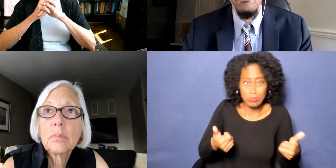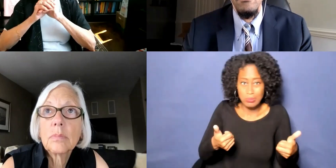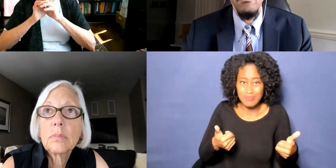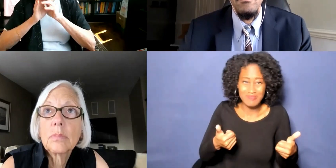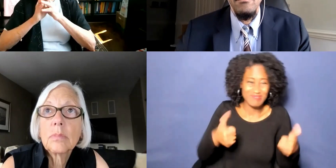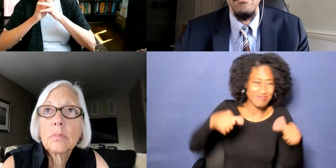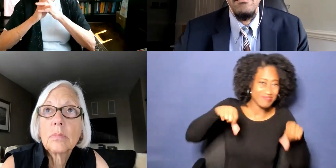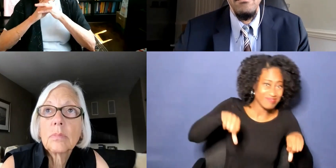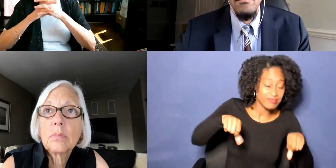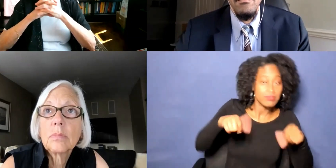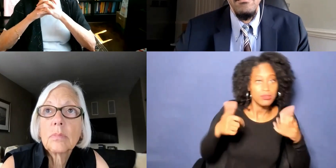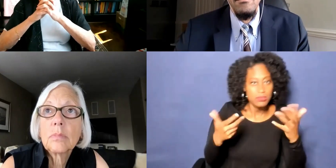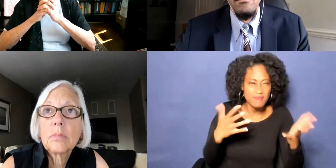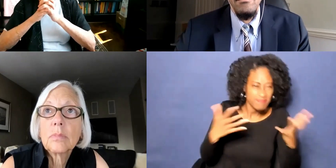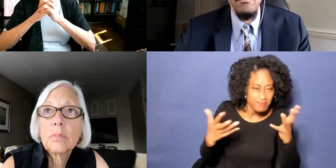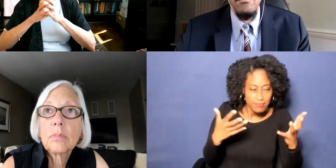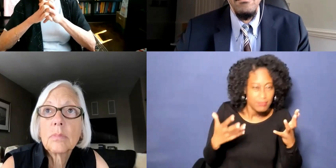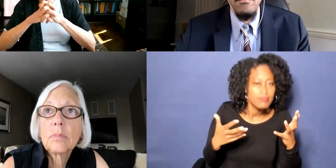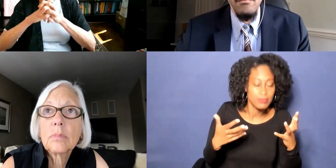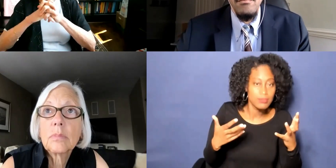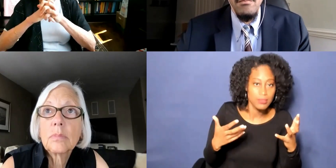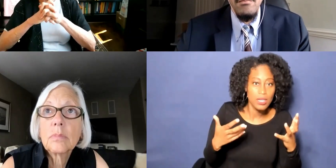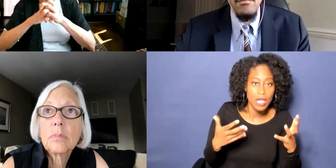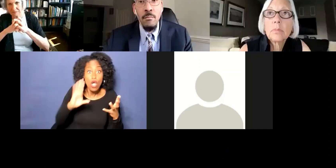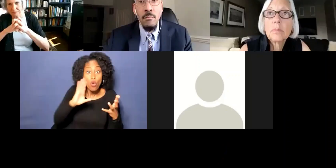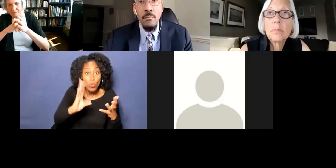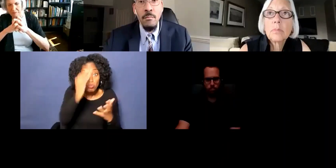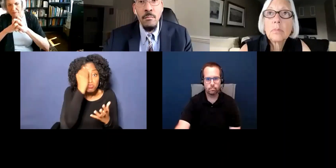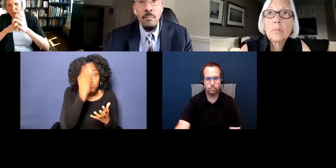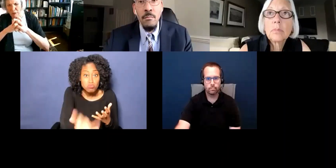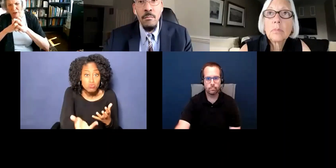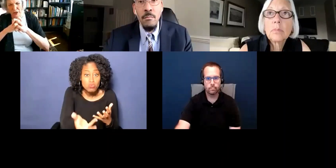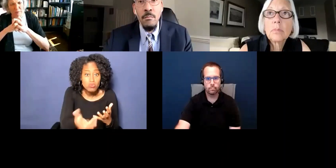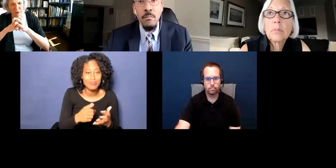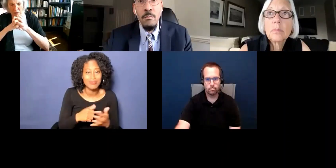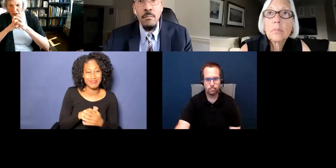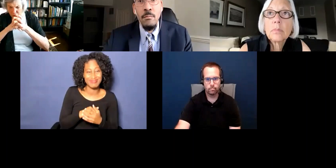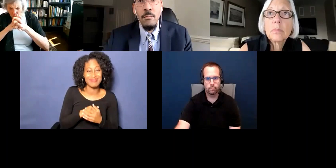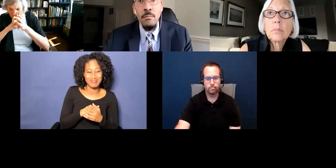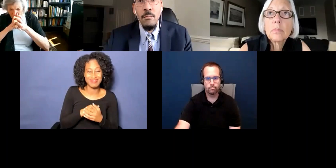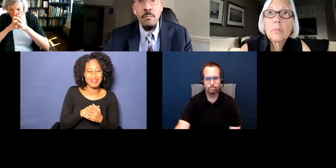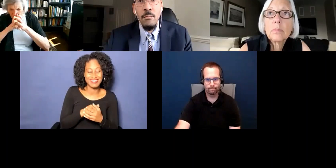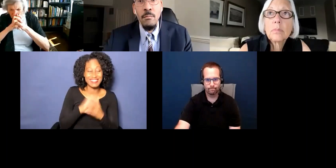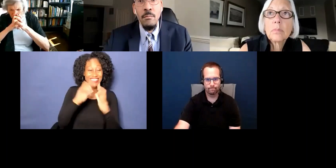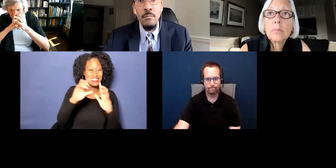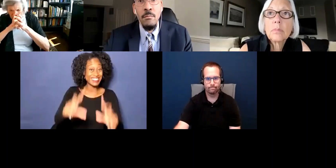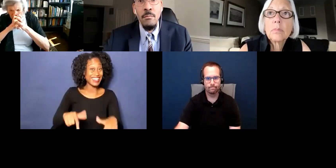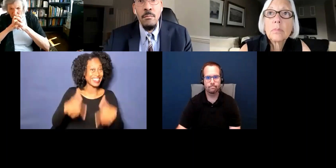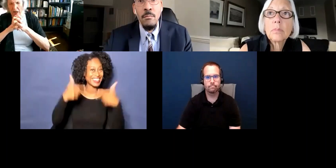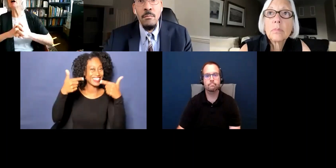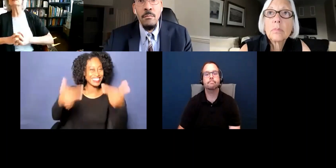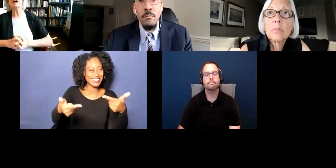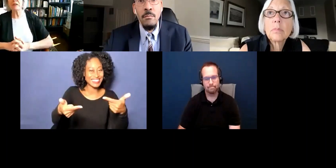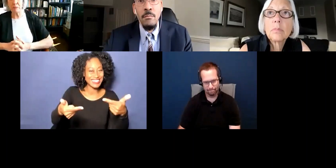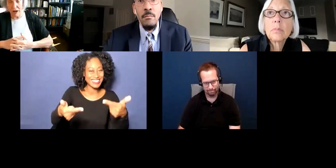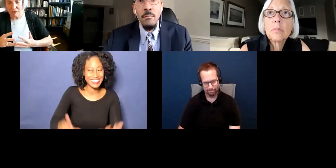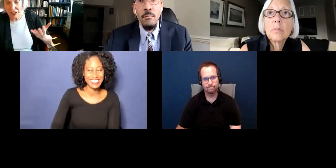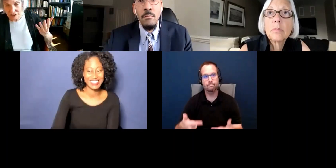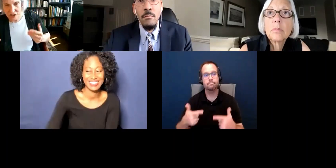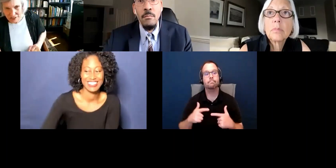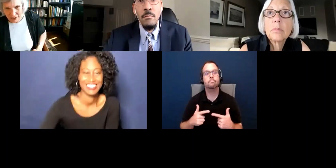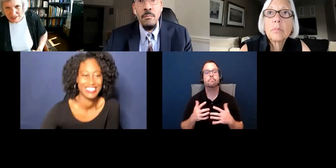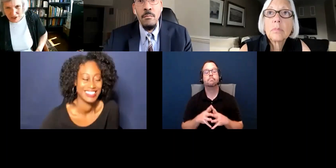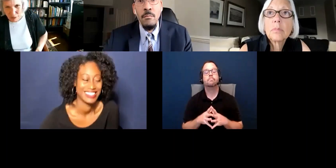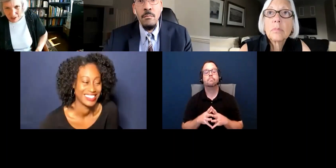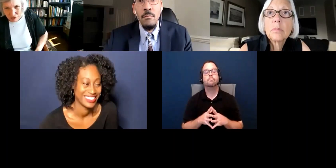you know, get back to you. There were a number of questions on the